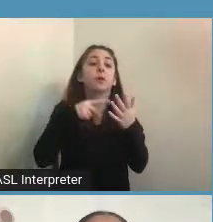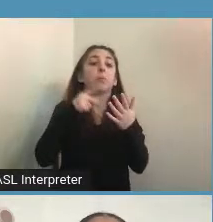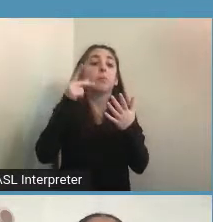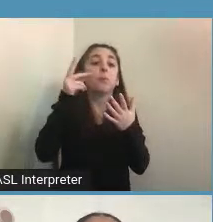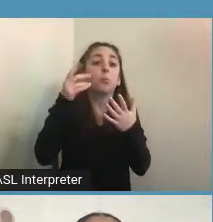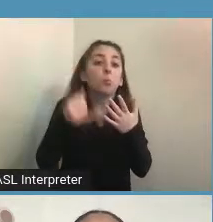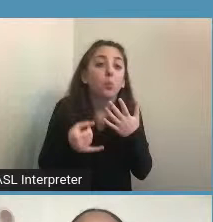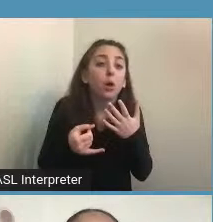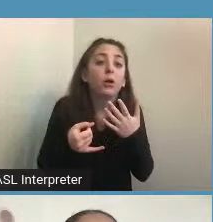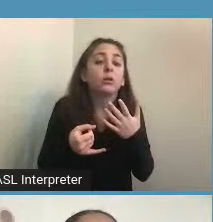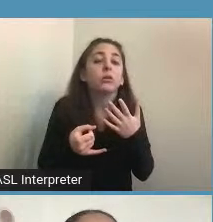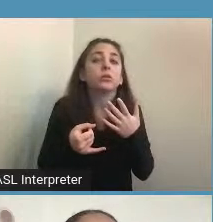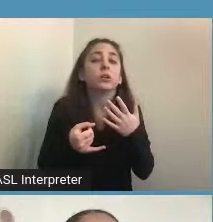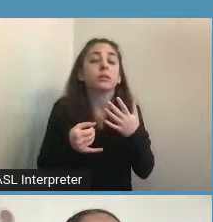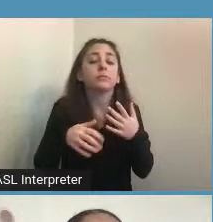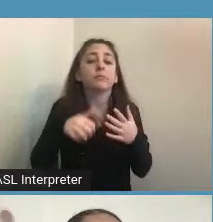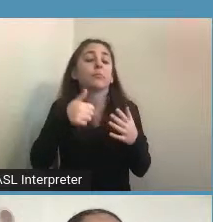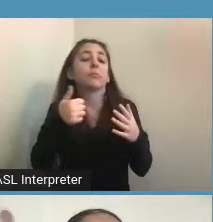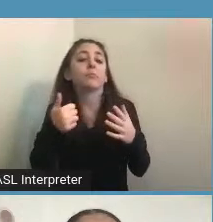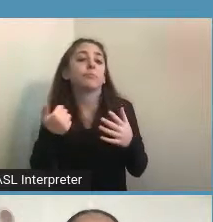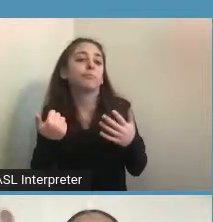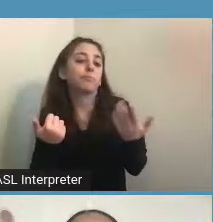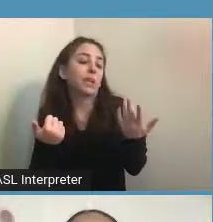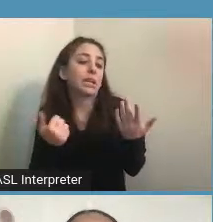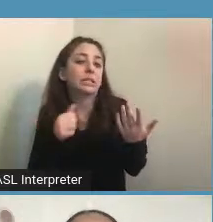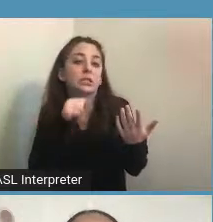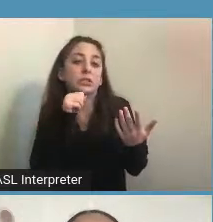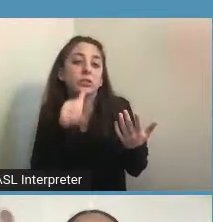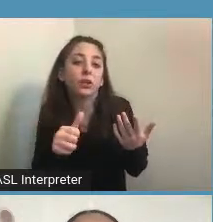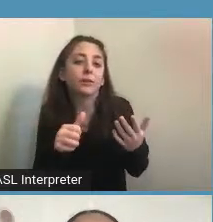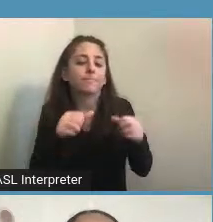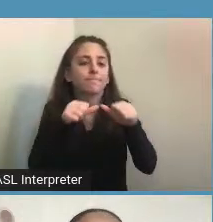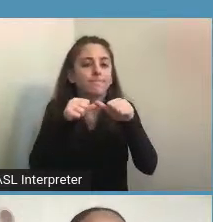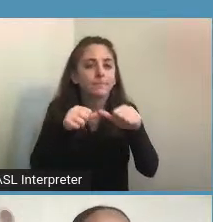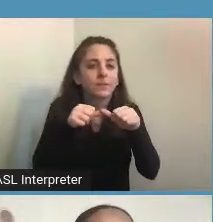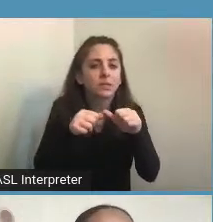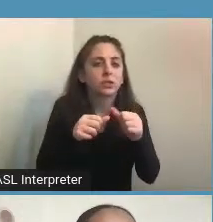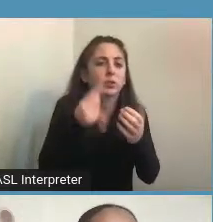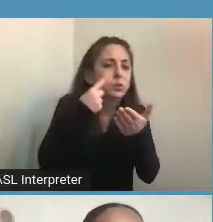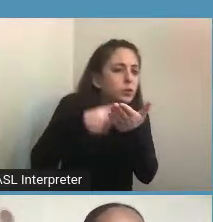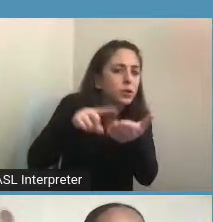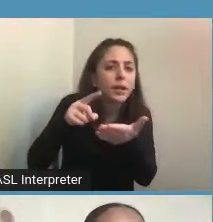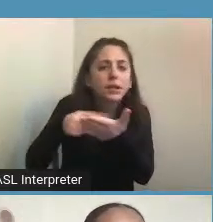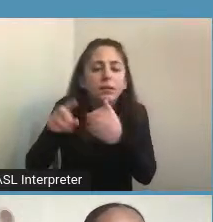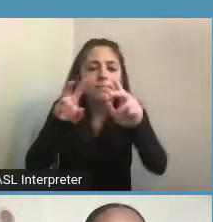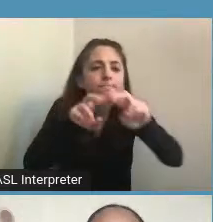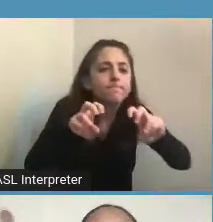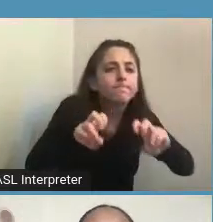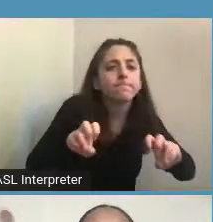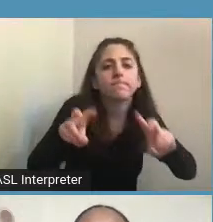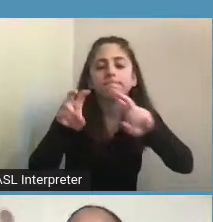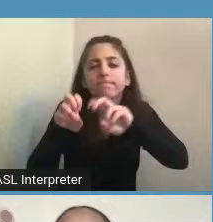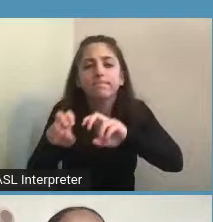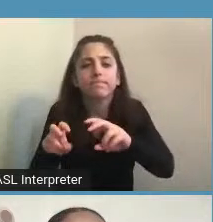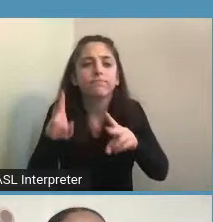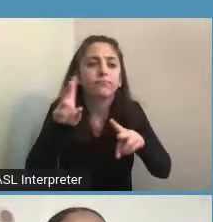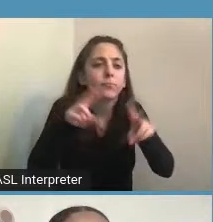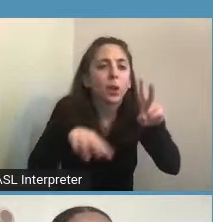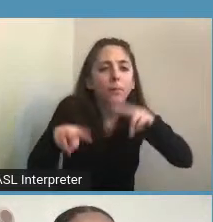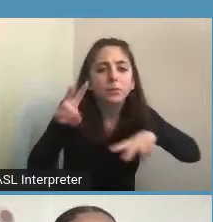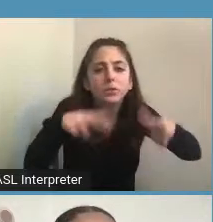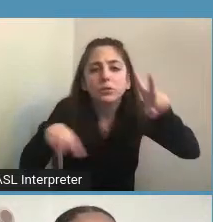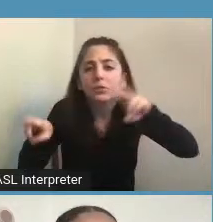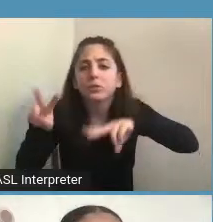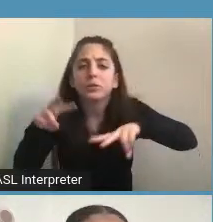and they're, not necessarily checking in. But so they don't know how it looked on social. They don't know what the post ended